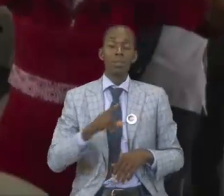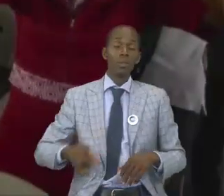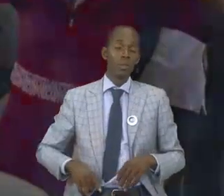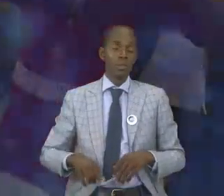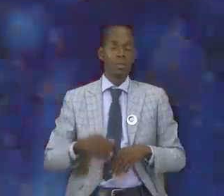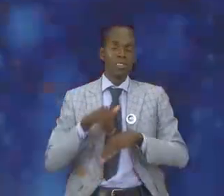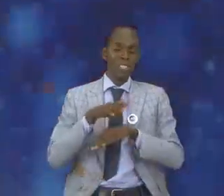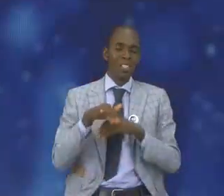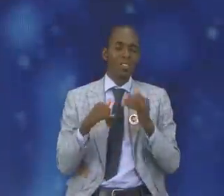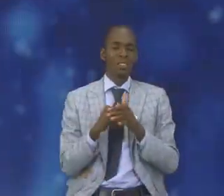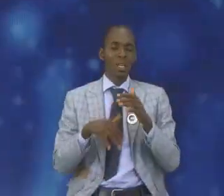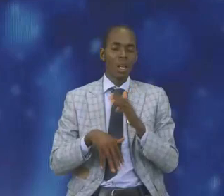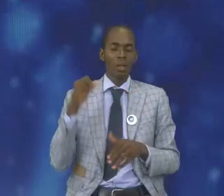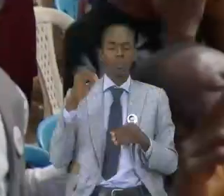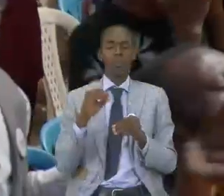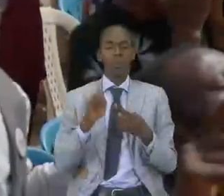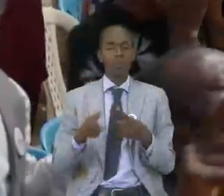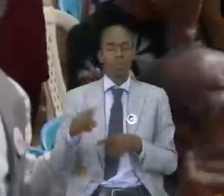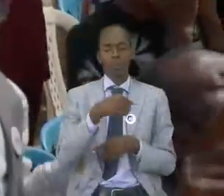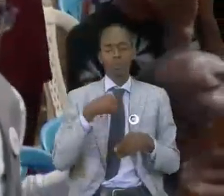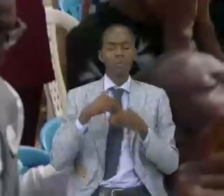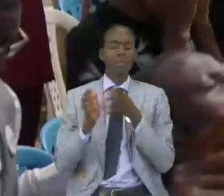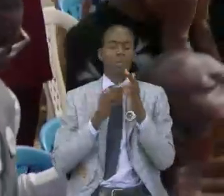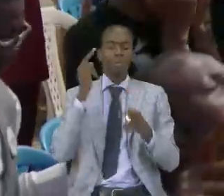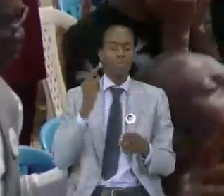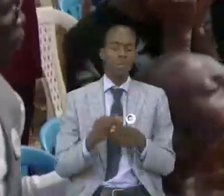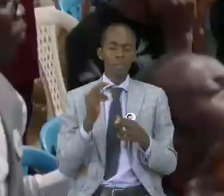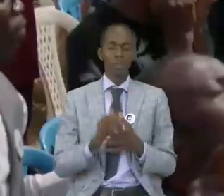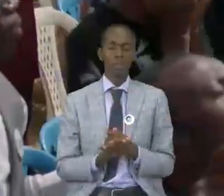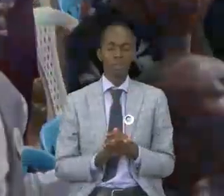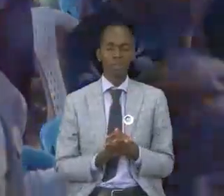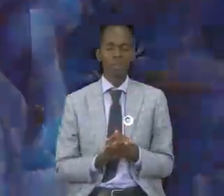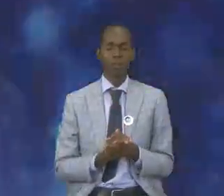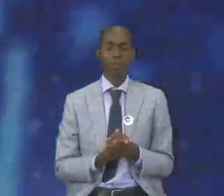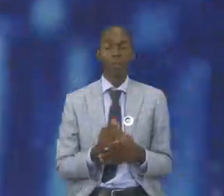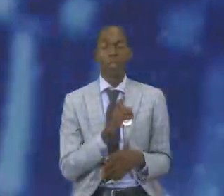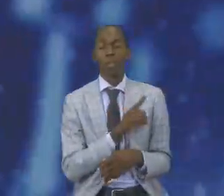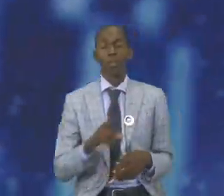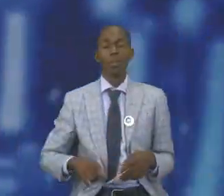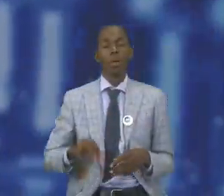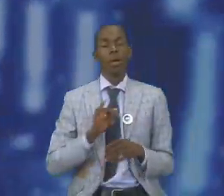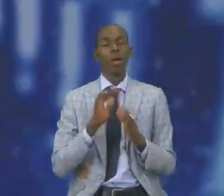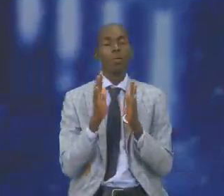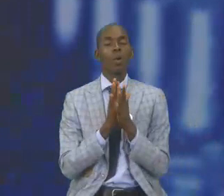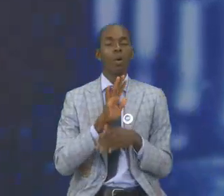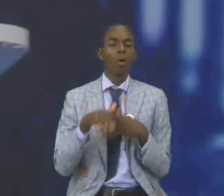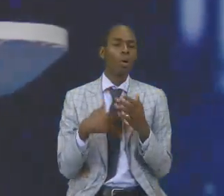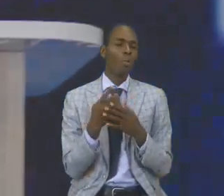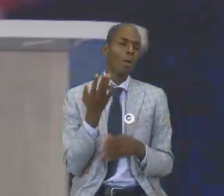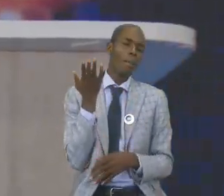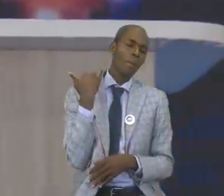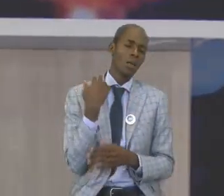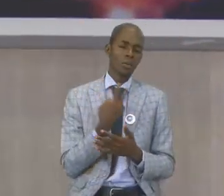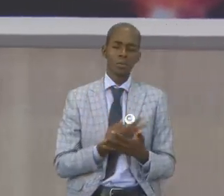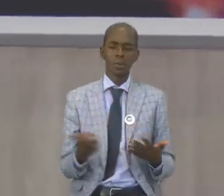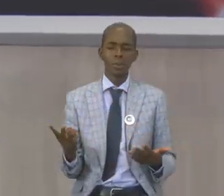it forth in Jesus' name. Lord, I pray all the past failure,